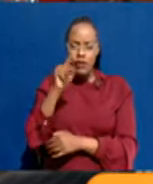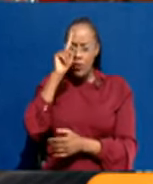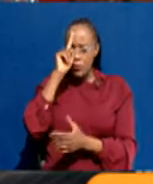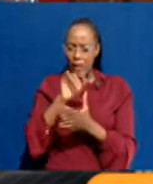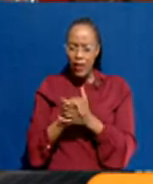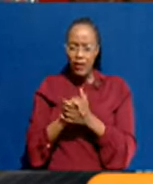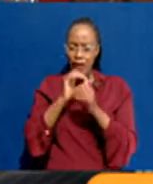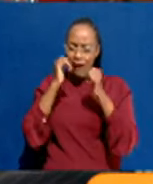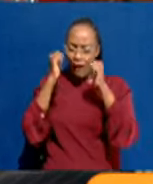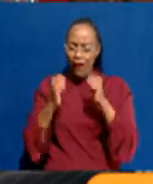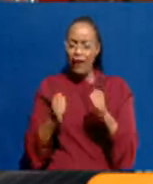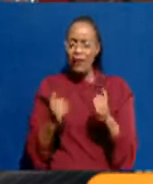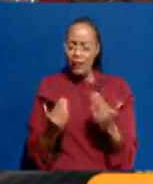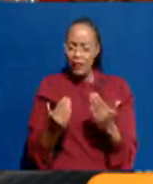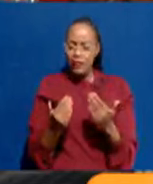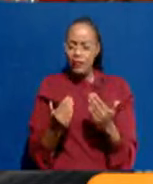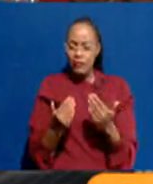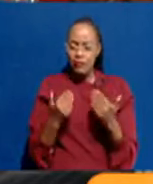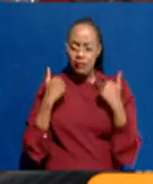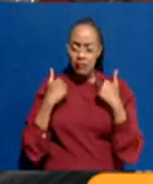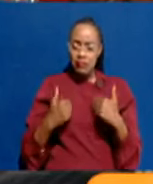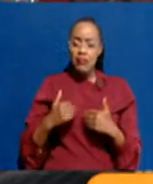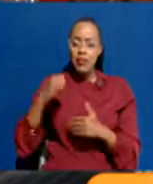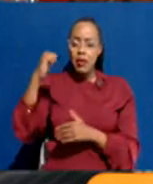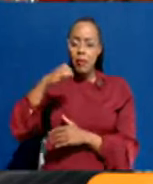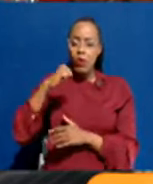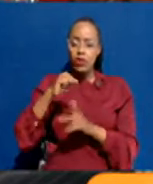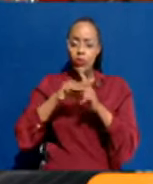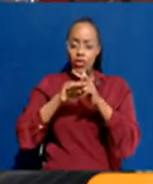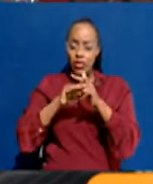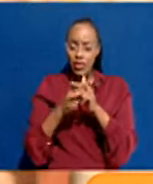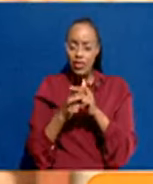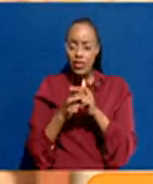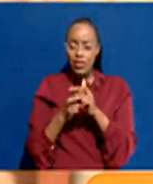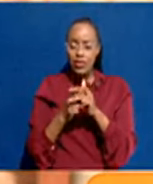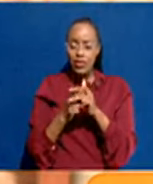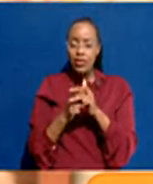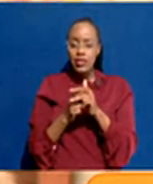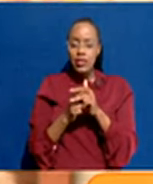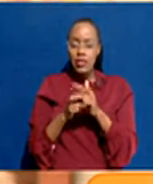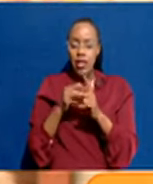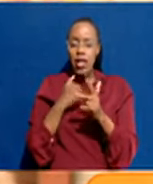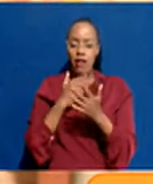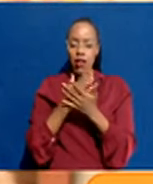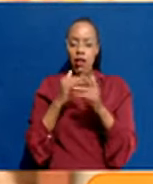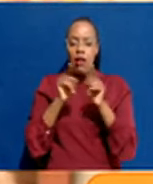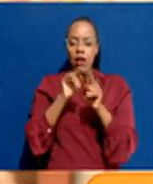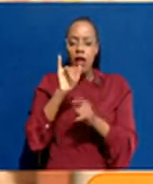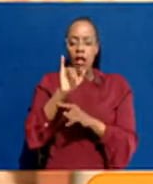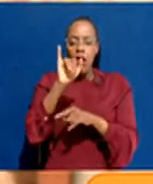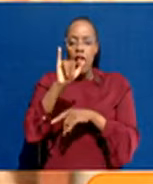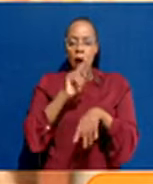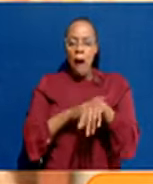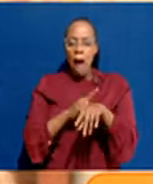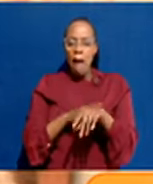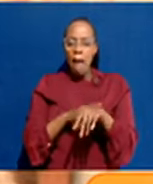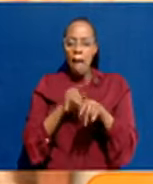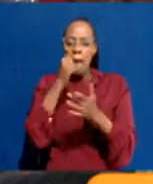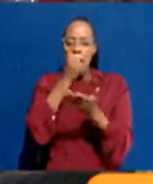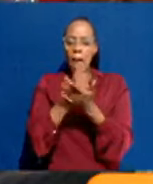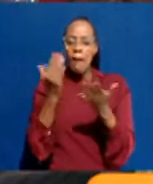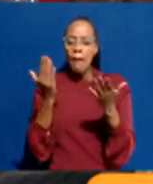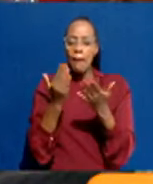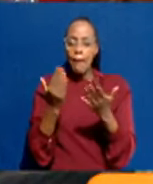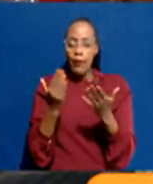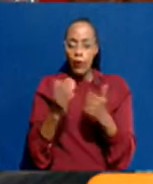it, that I can initiate a thing like that. At that time, he was being housed.